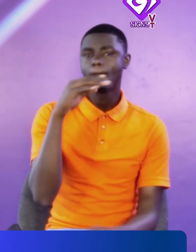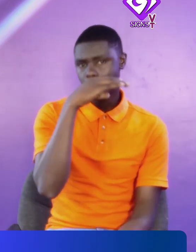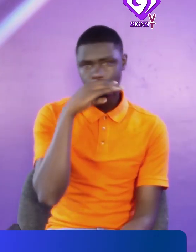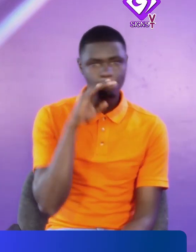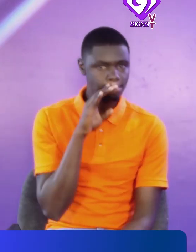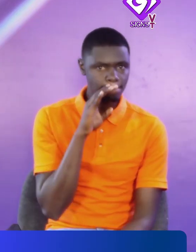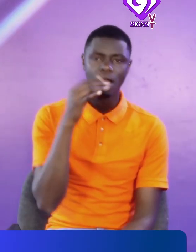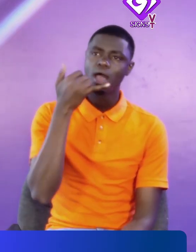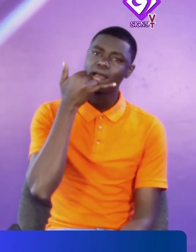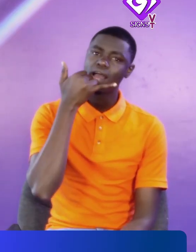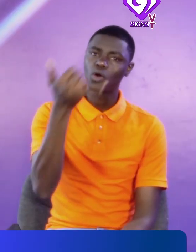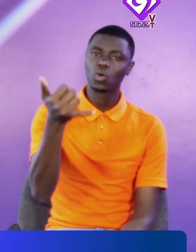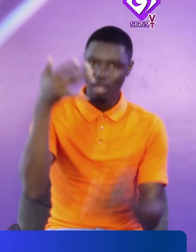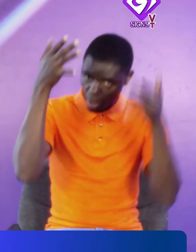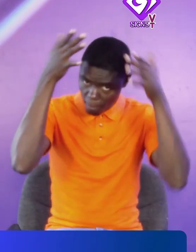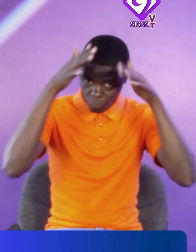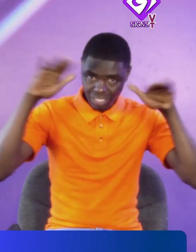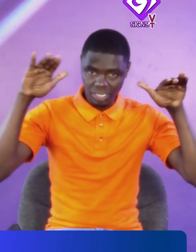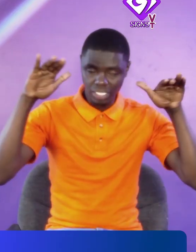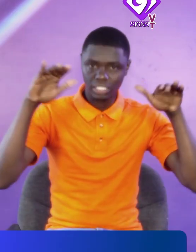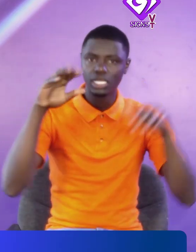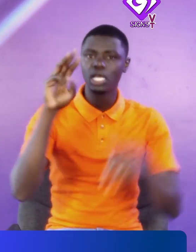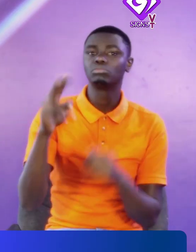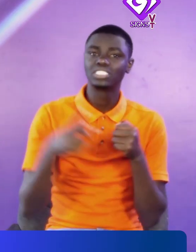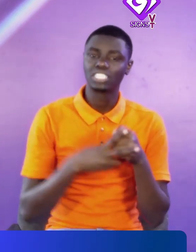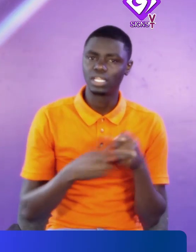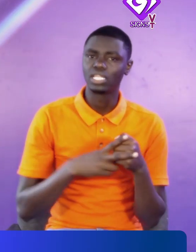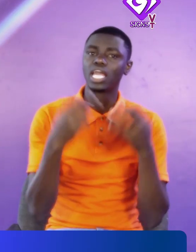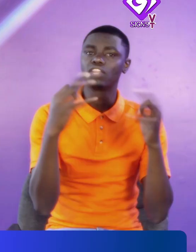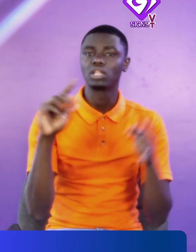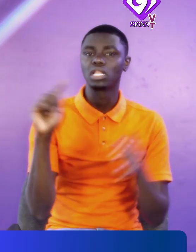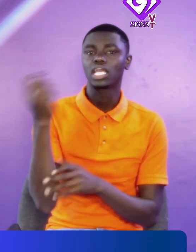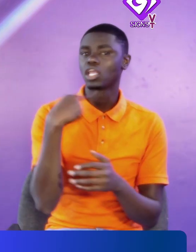apigie Museveni simu watoe hao Wakenya ambao wameshikwa.